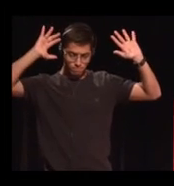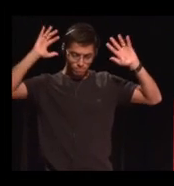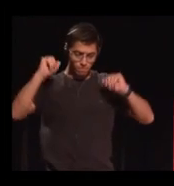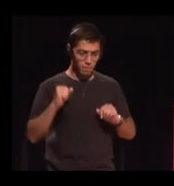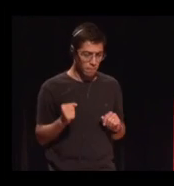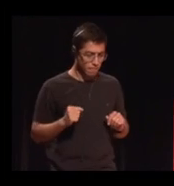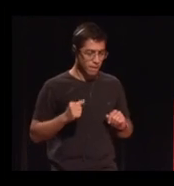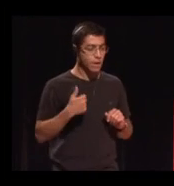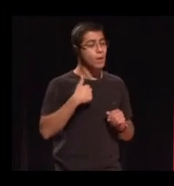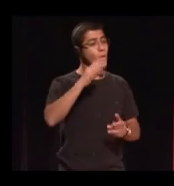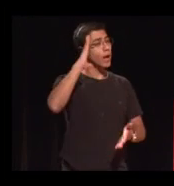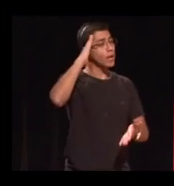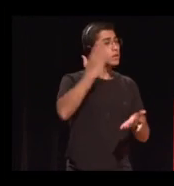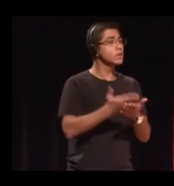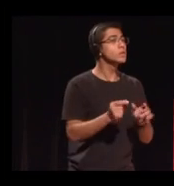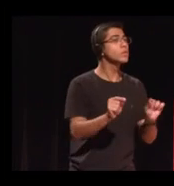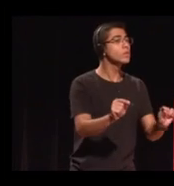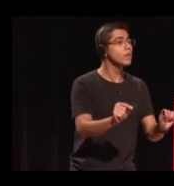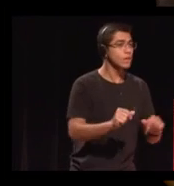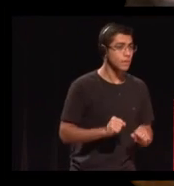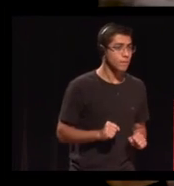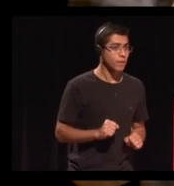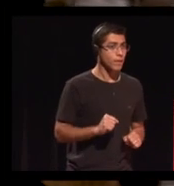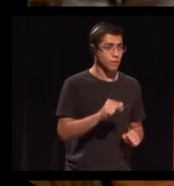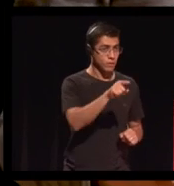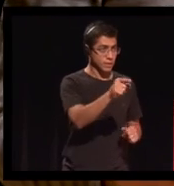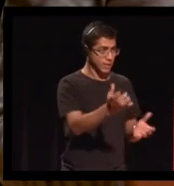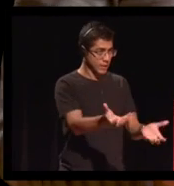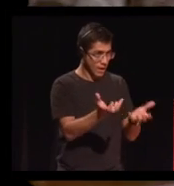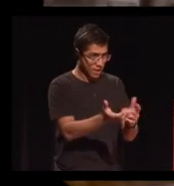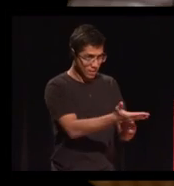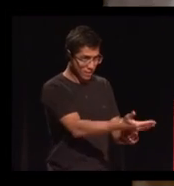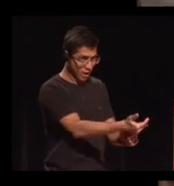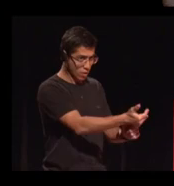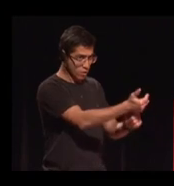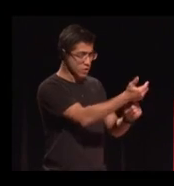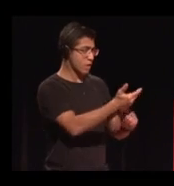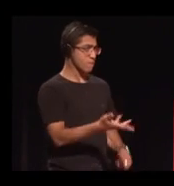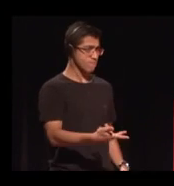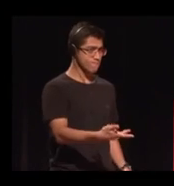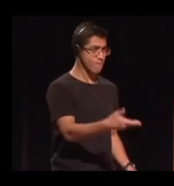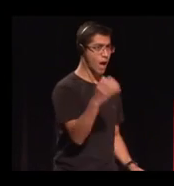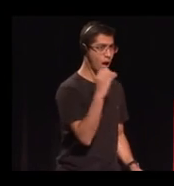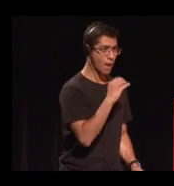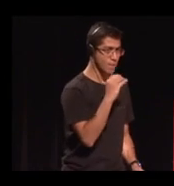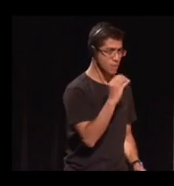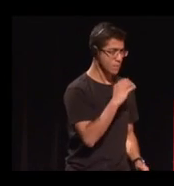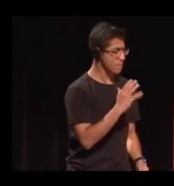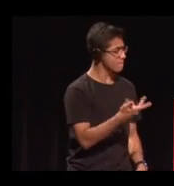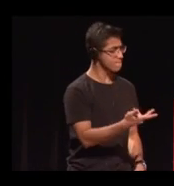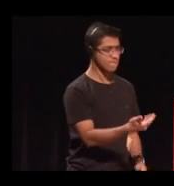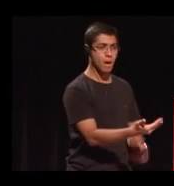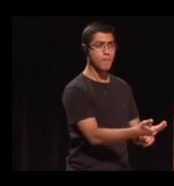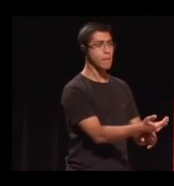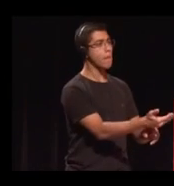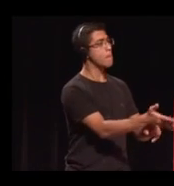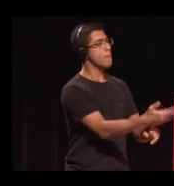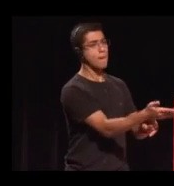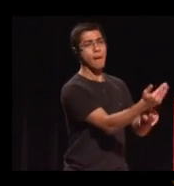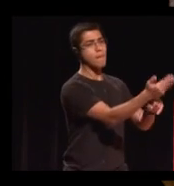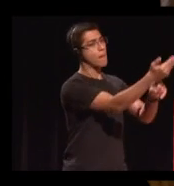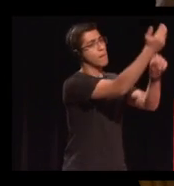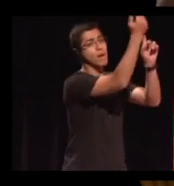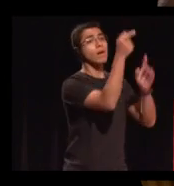which new technology is coming into our lives, the best way to do so is to bring artists and